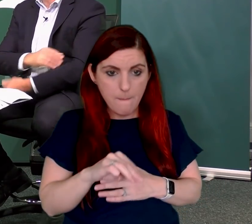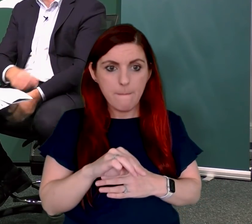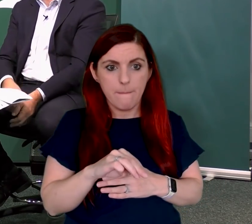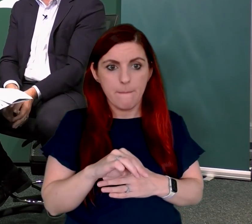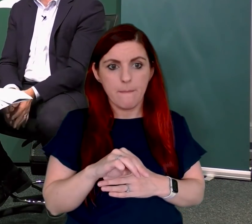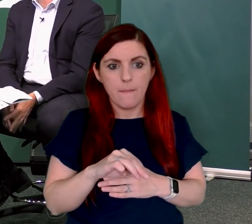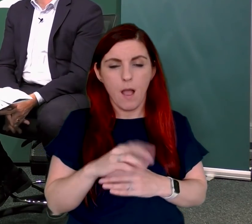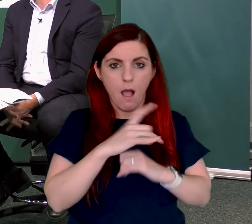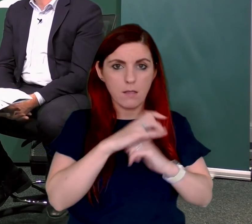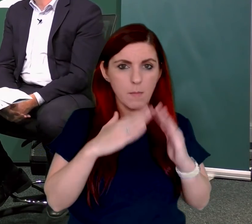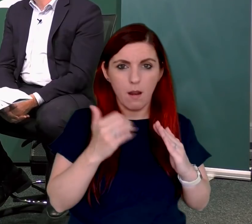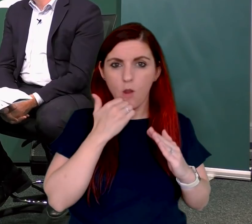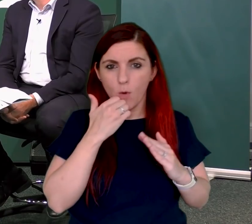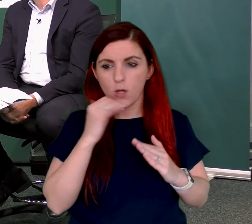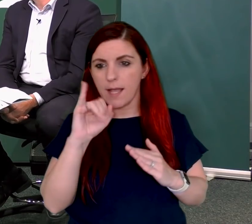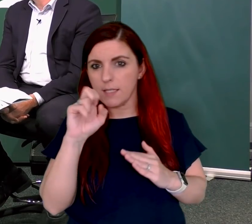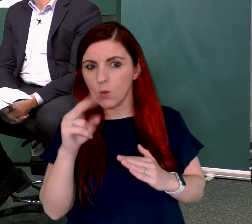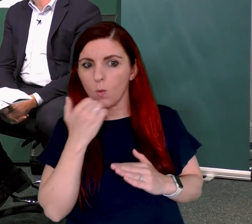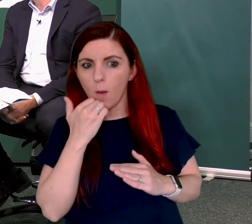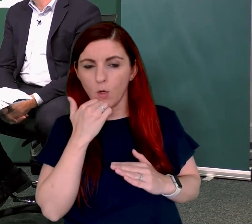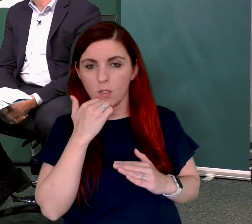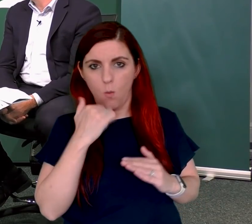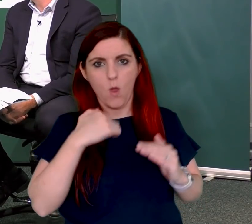people who become hospitalised in ICU,